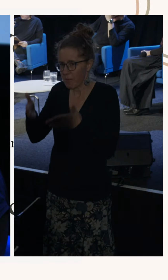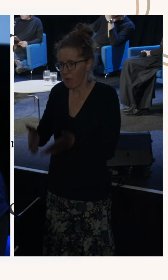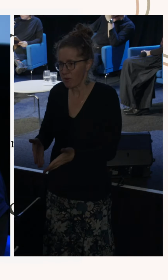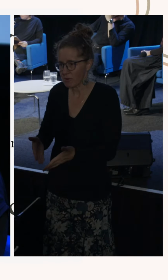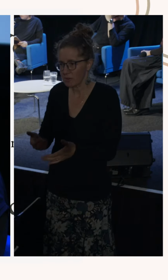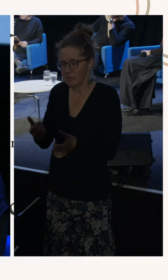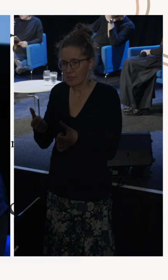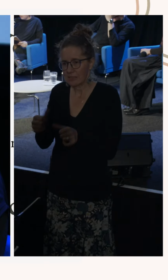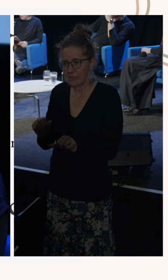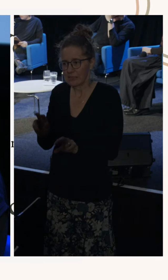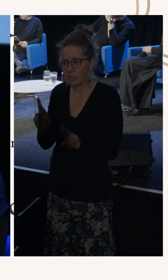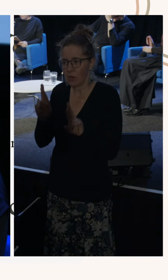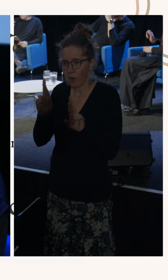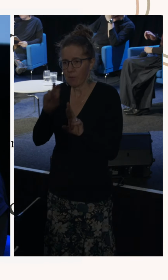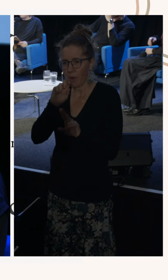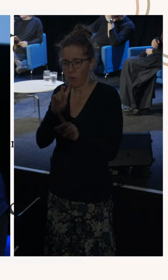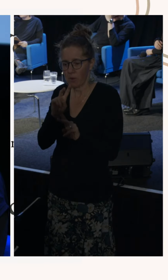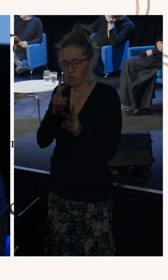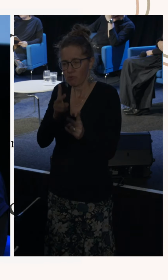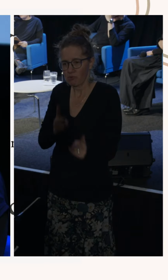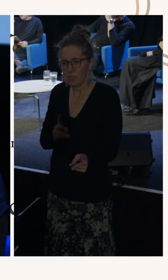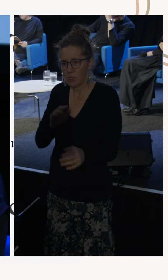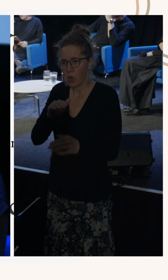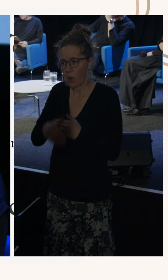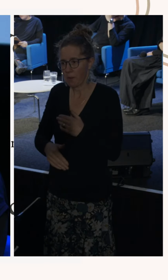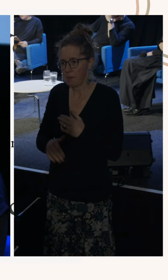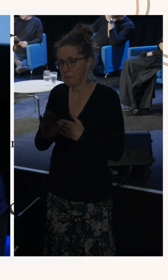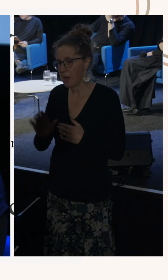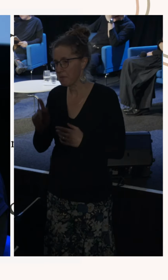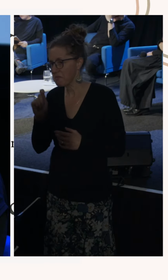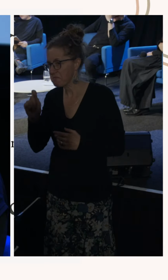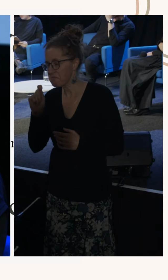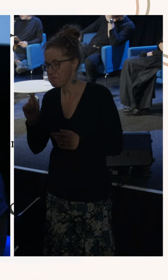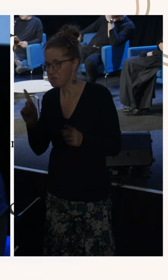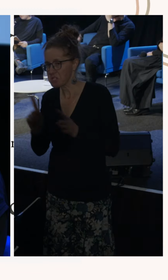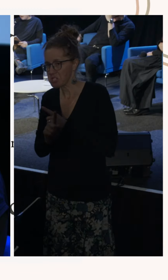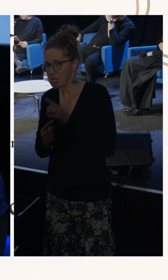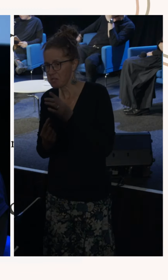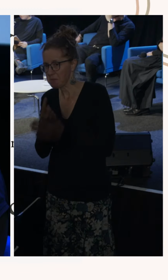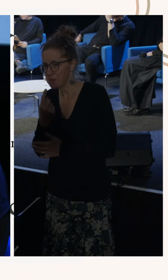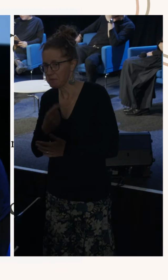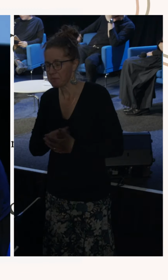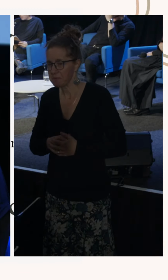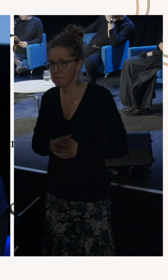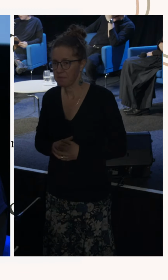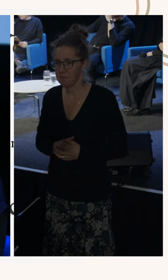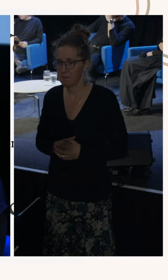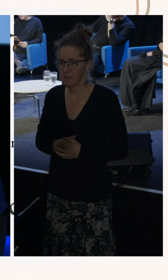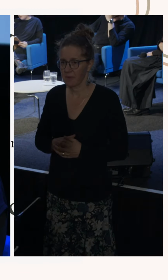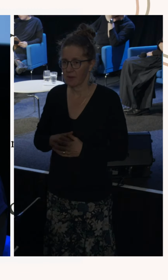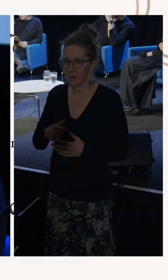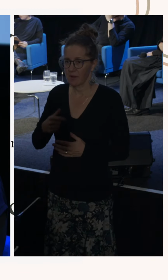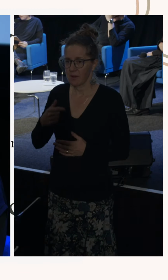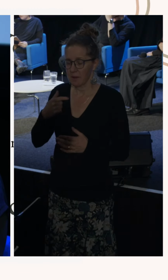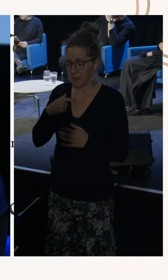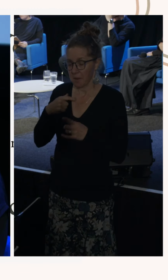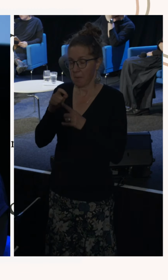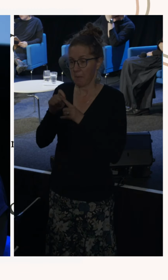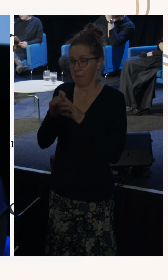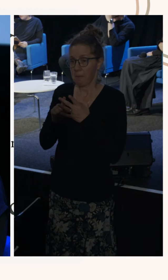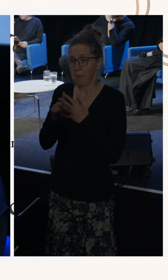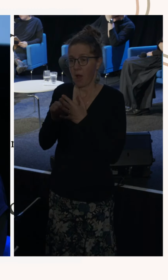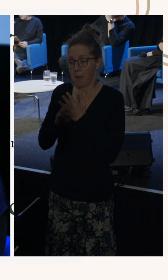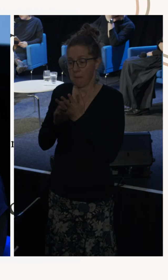still a hope I'll soon be resting home. Might be change a-comin'. I meet Magpie Mogo by Master Mitchell